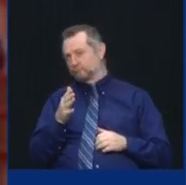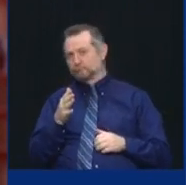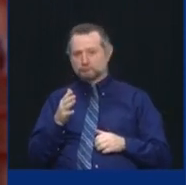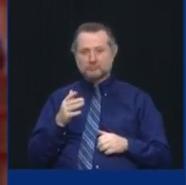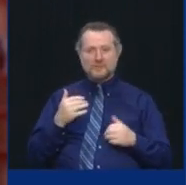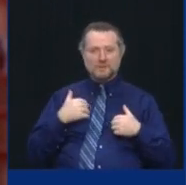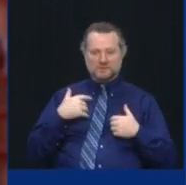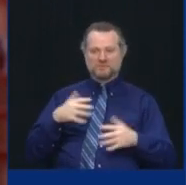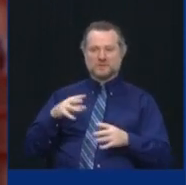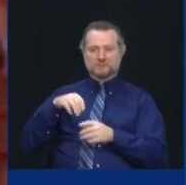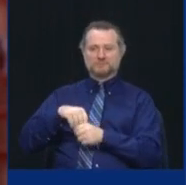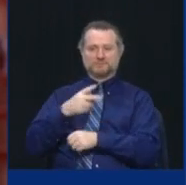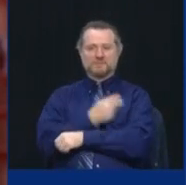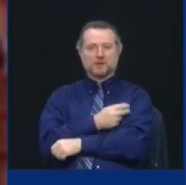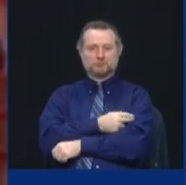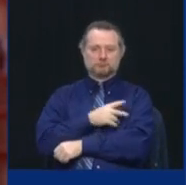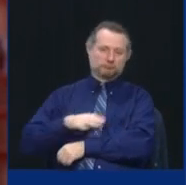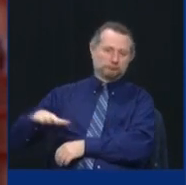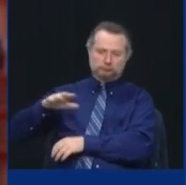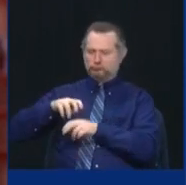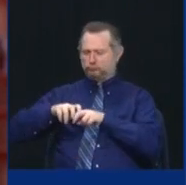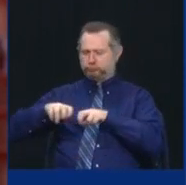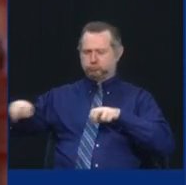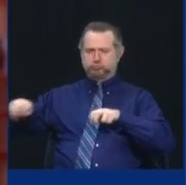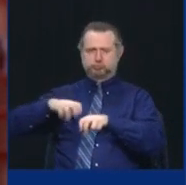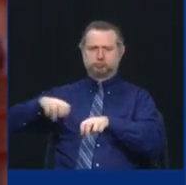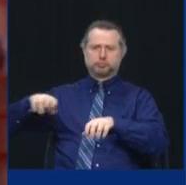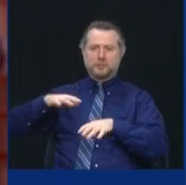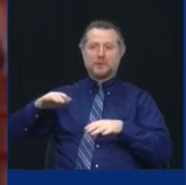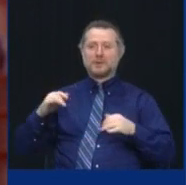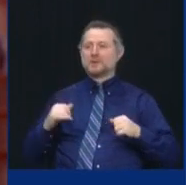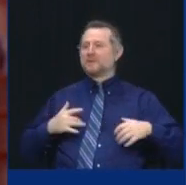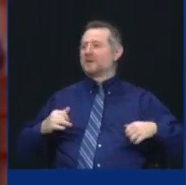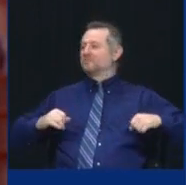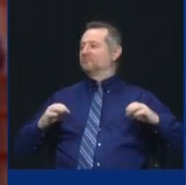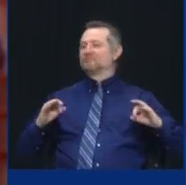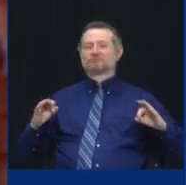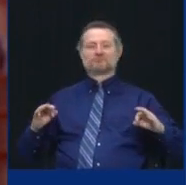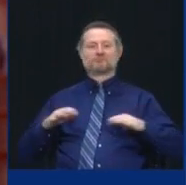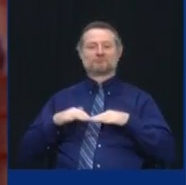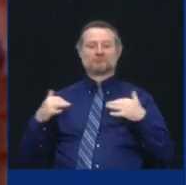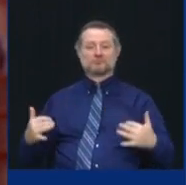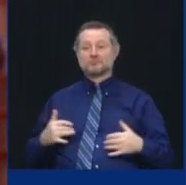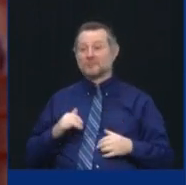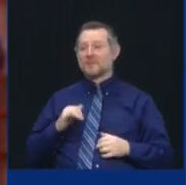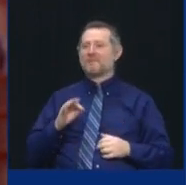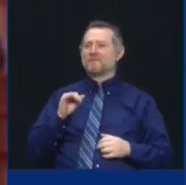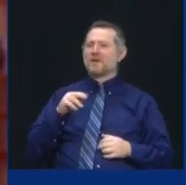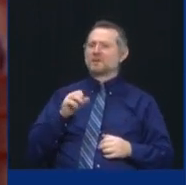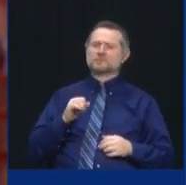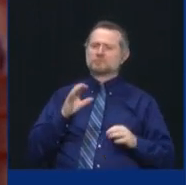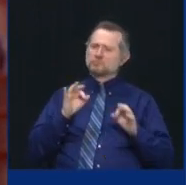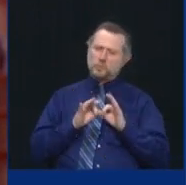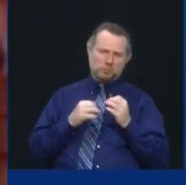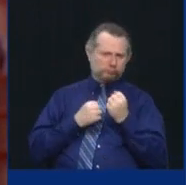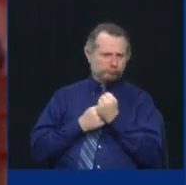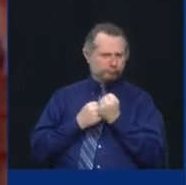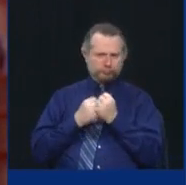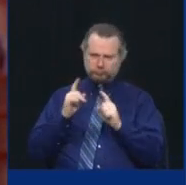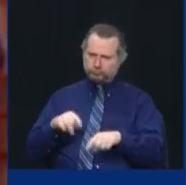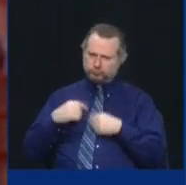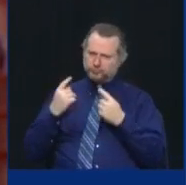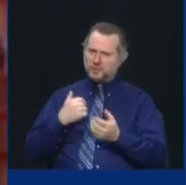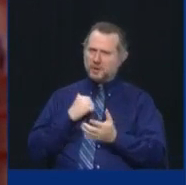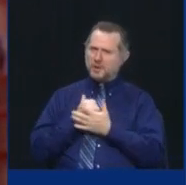vaccinated sections, shoulder to shoulder. Our fans have been extremely loyal and have helped drive the team's